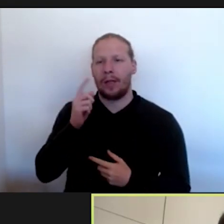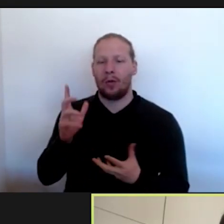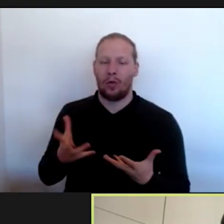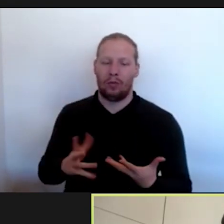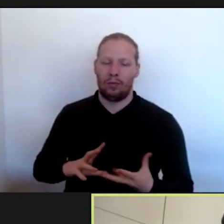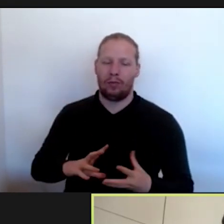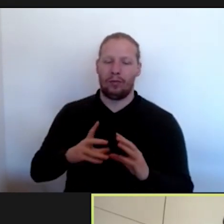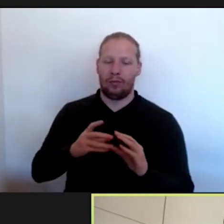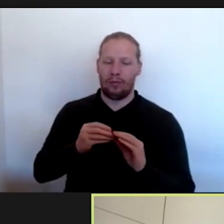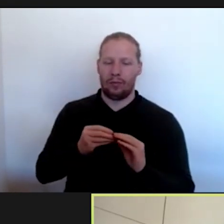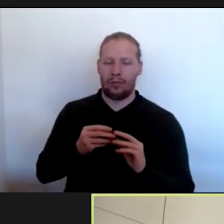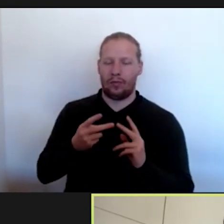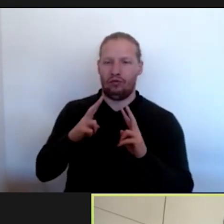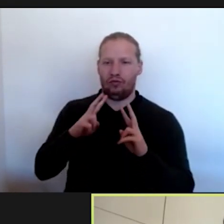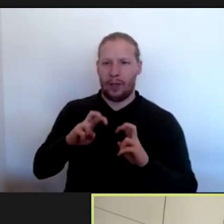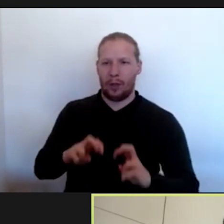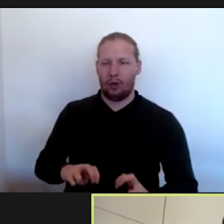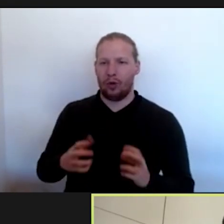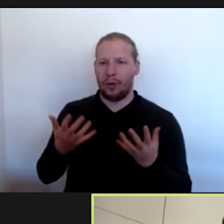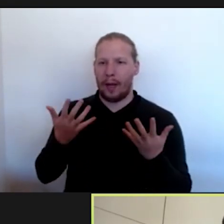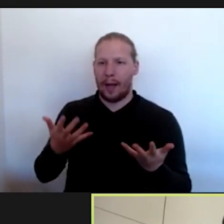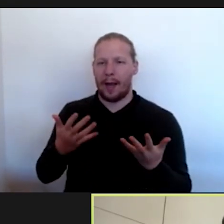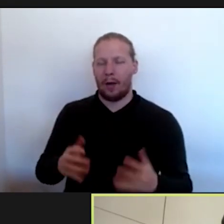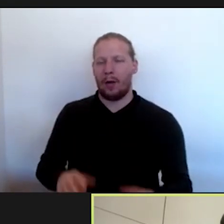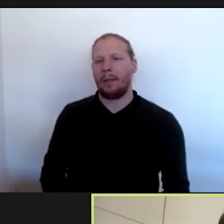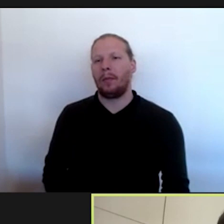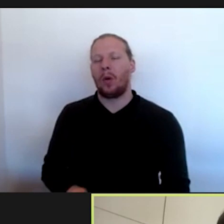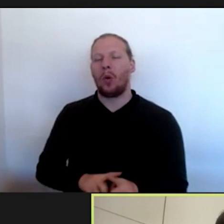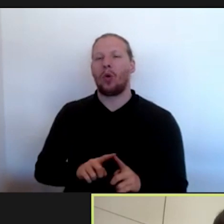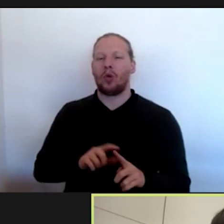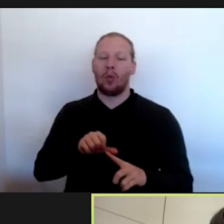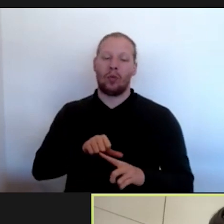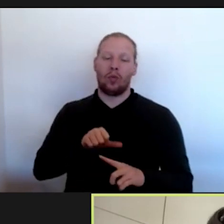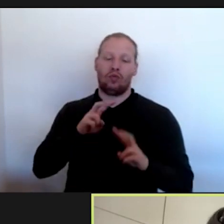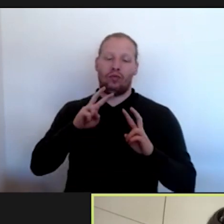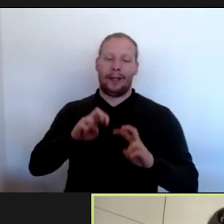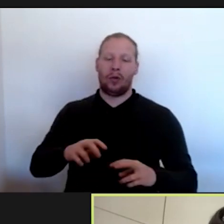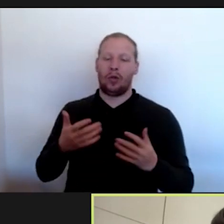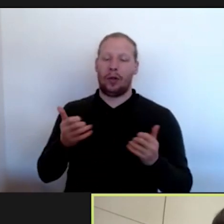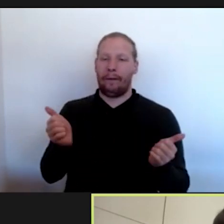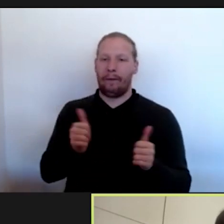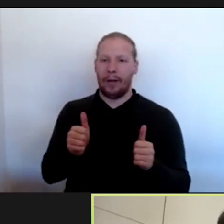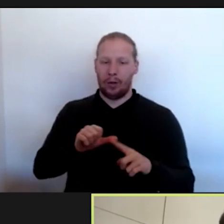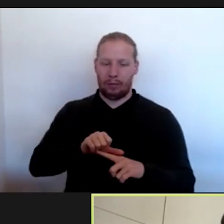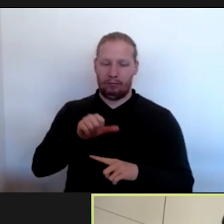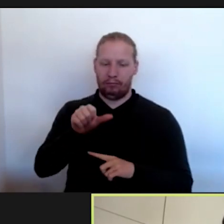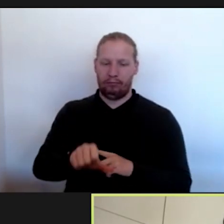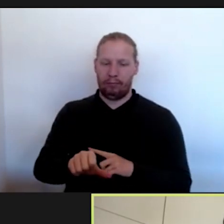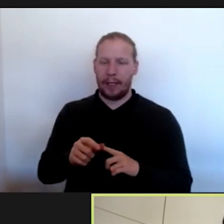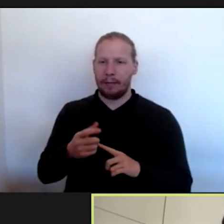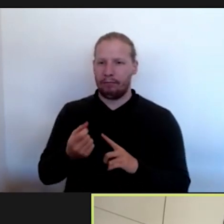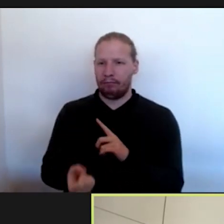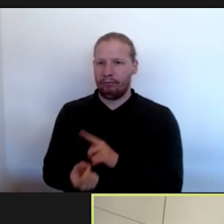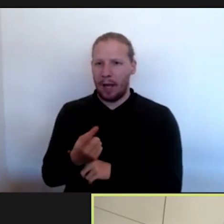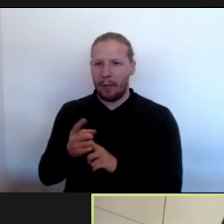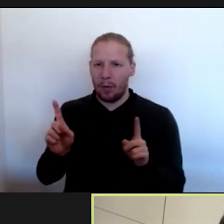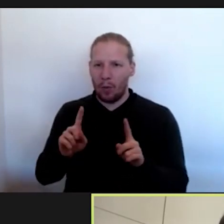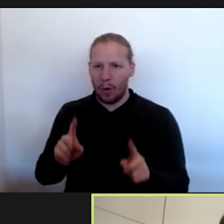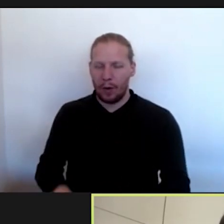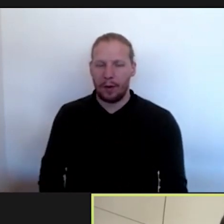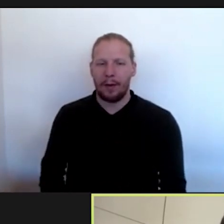research, and what's the outcome after the research. As Martine was saying, you know, be a very